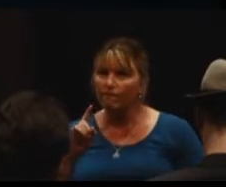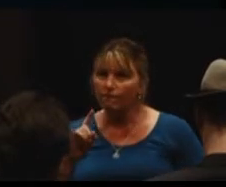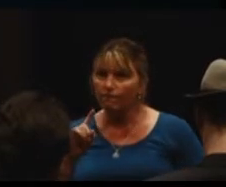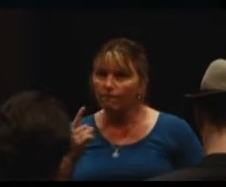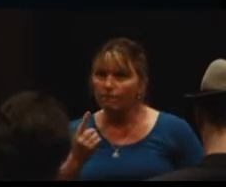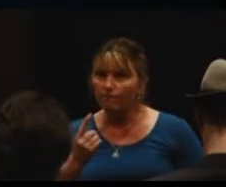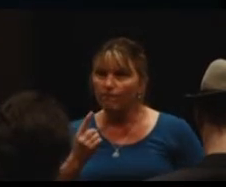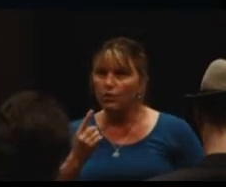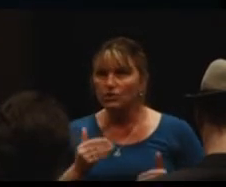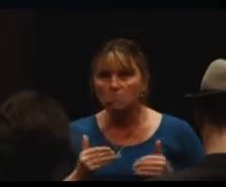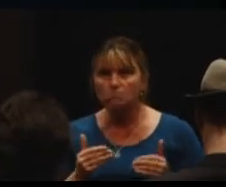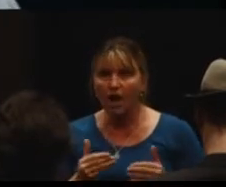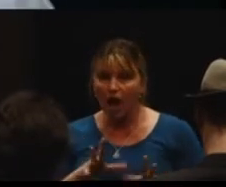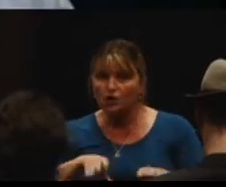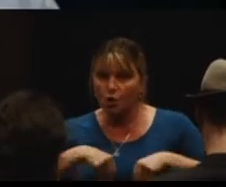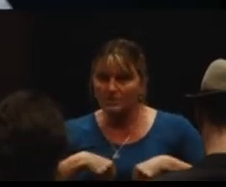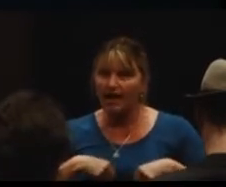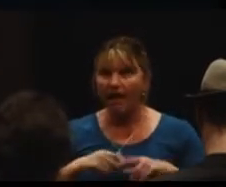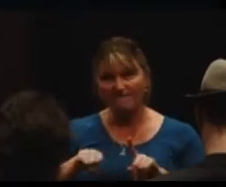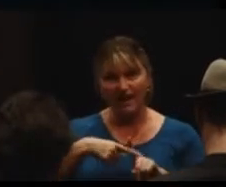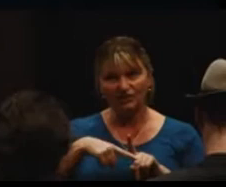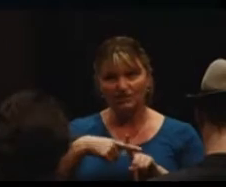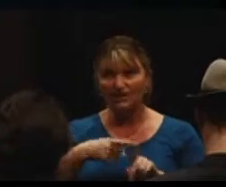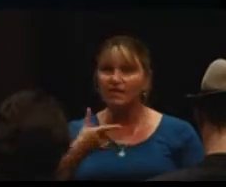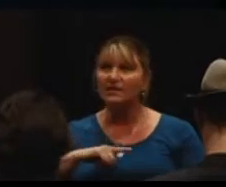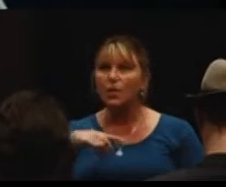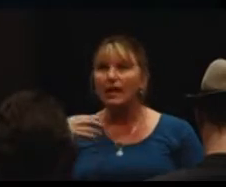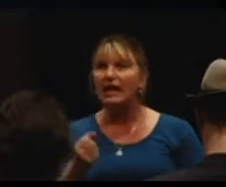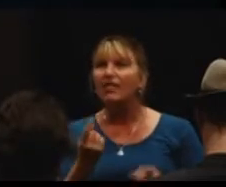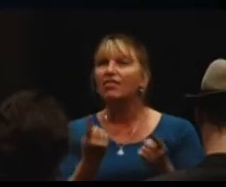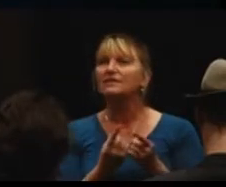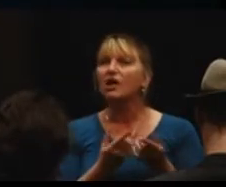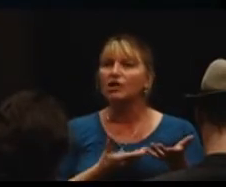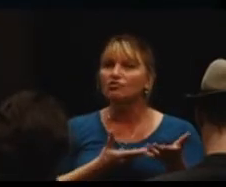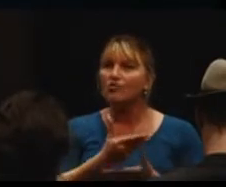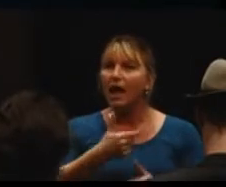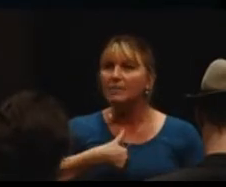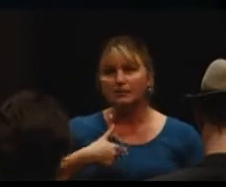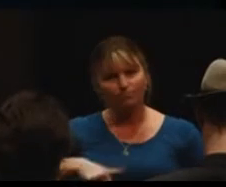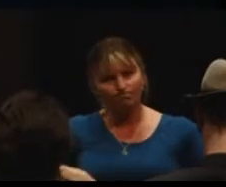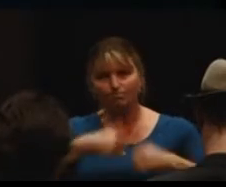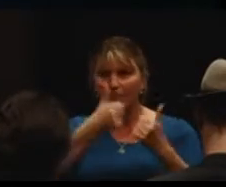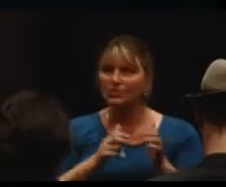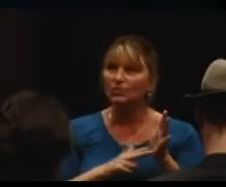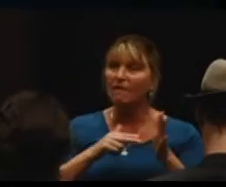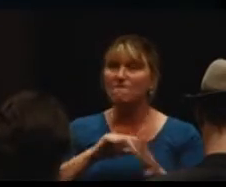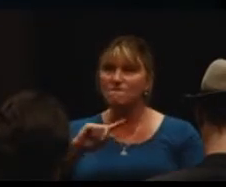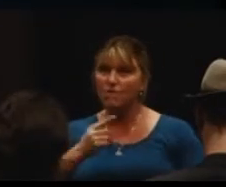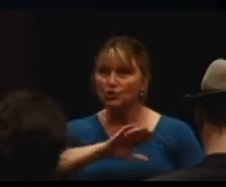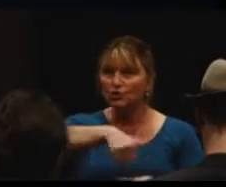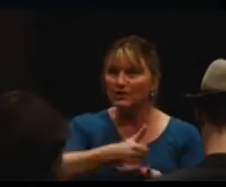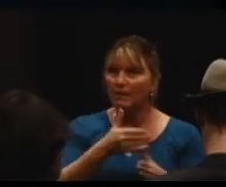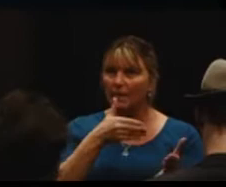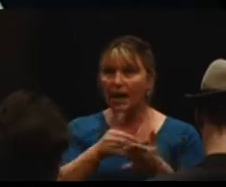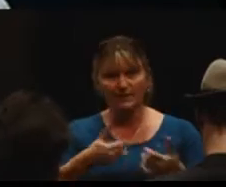first mover advantages. And this is the reason why we get things like Trade Me doing so well in New Zealand. They were the first in the market. They had a successful product.